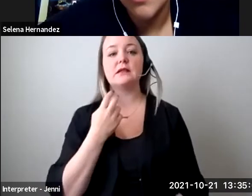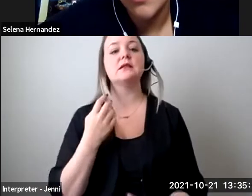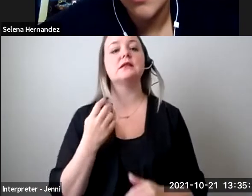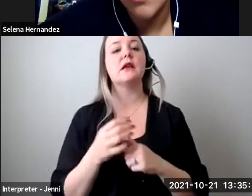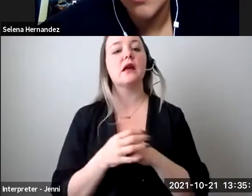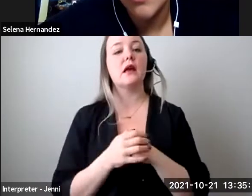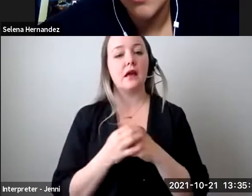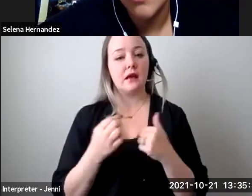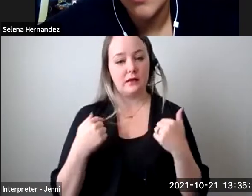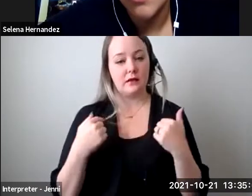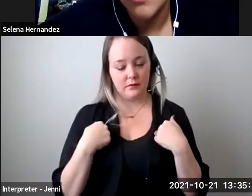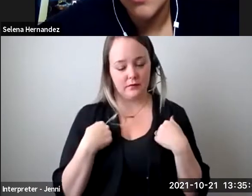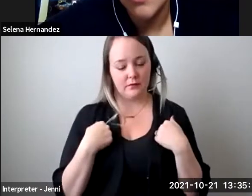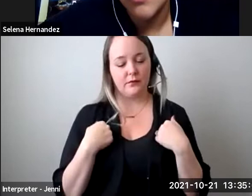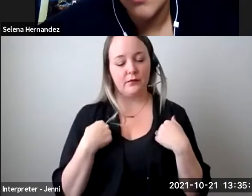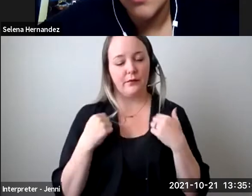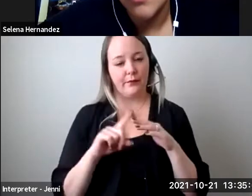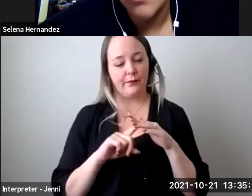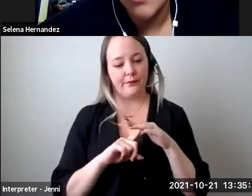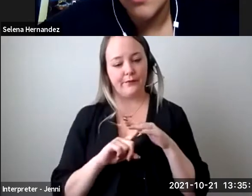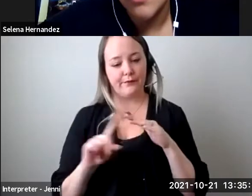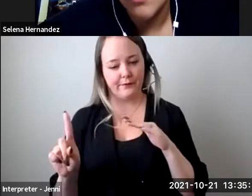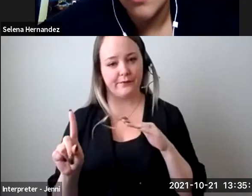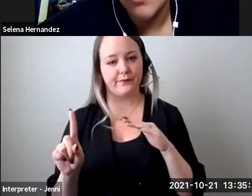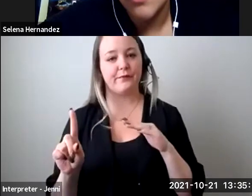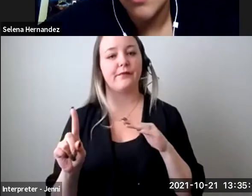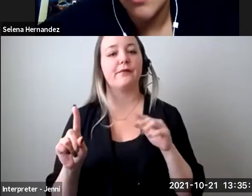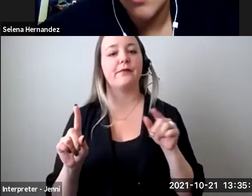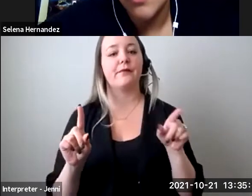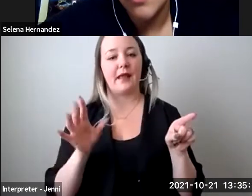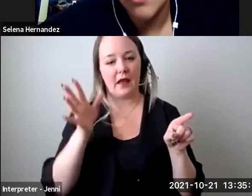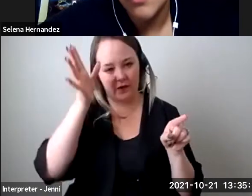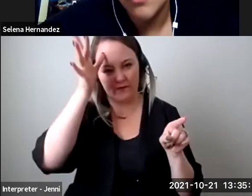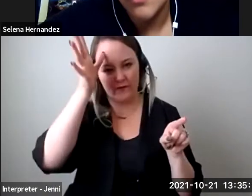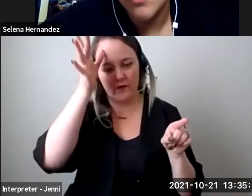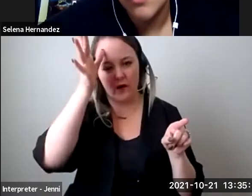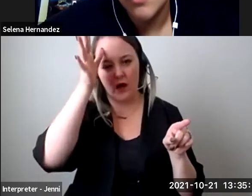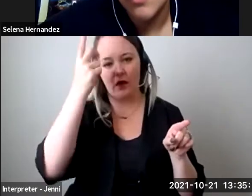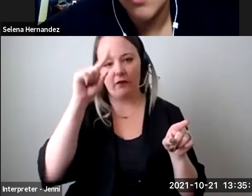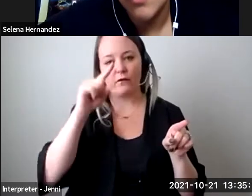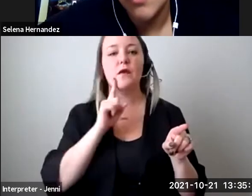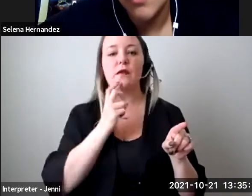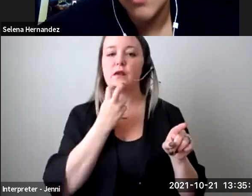my abuser, which was the father to those twins.